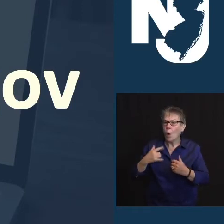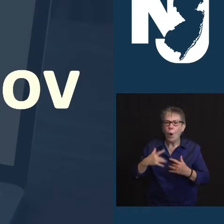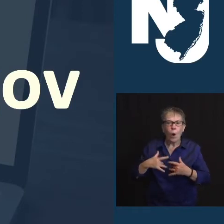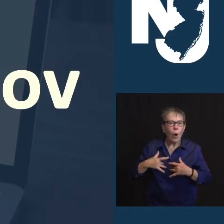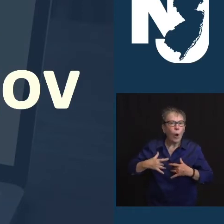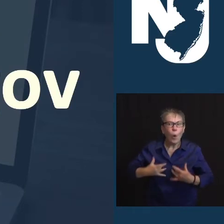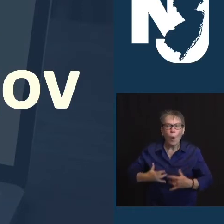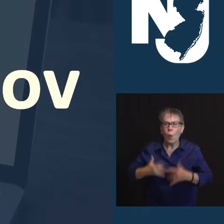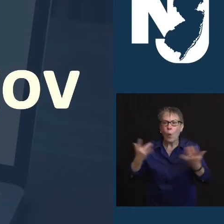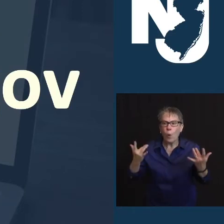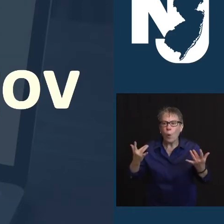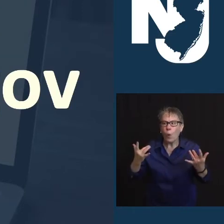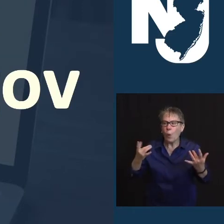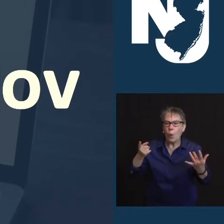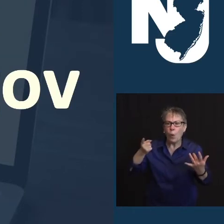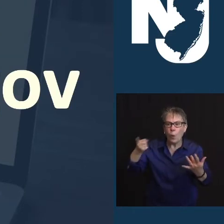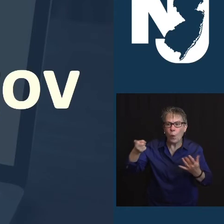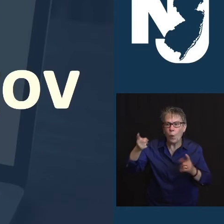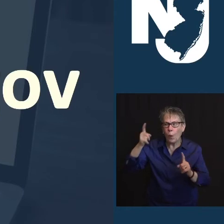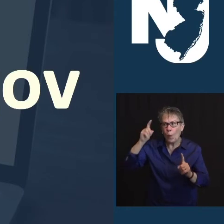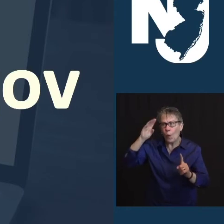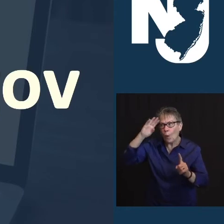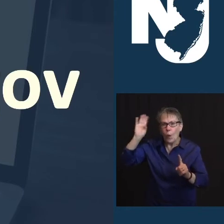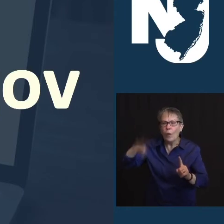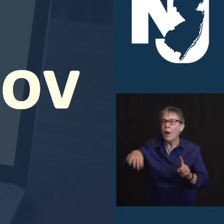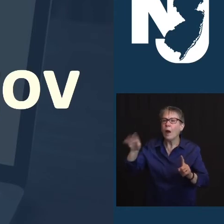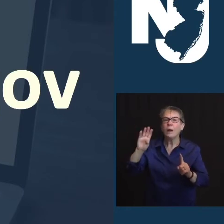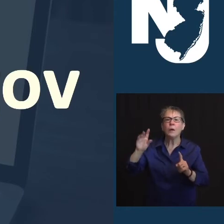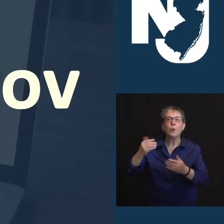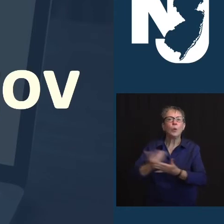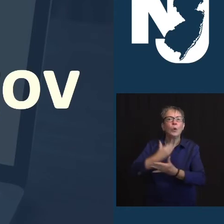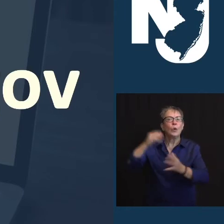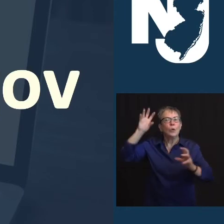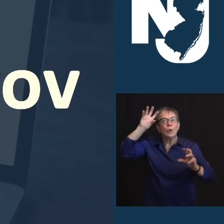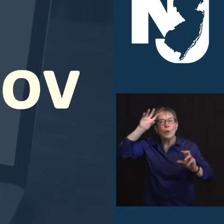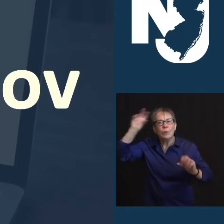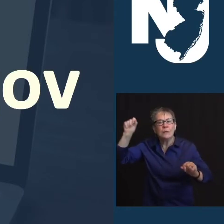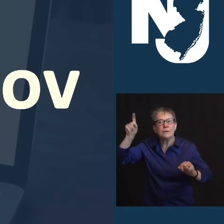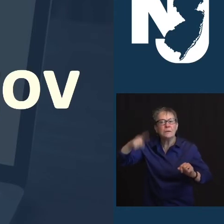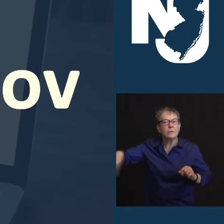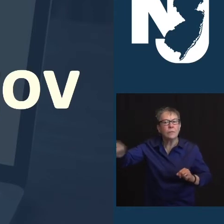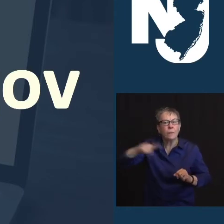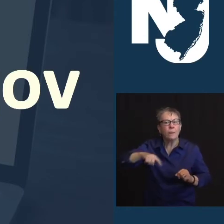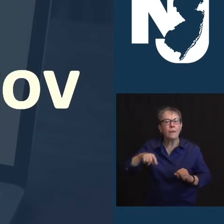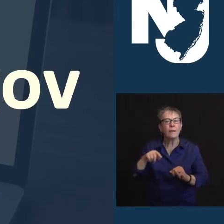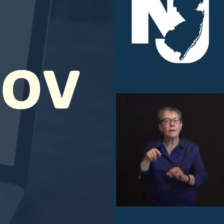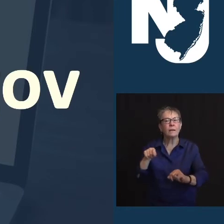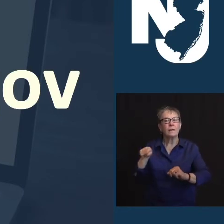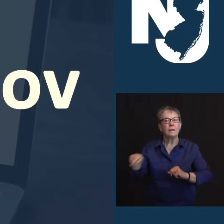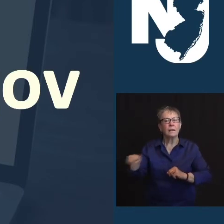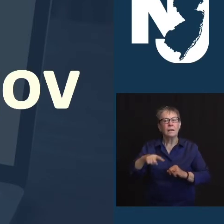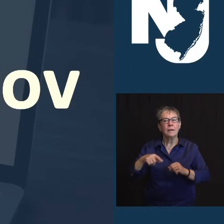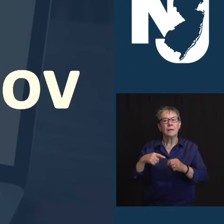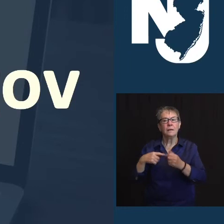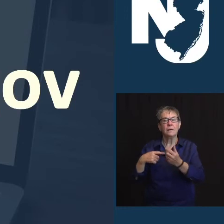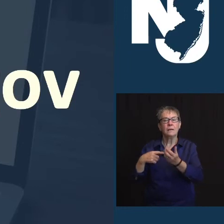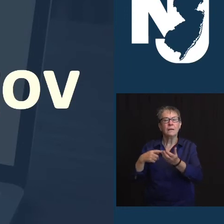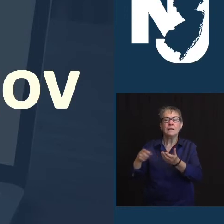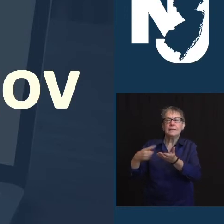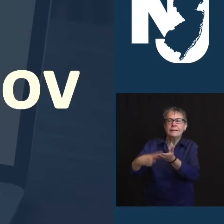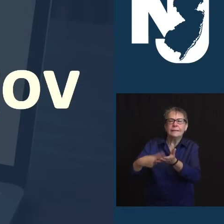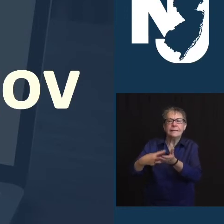talking about the new variant, and the punchline is this, and there's some mixed data that came out of the UK